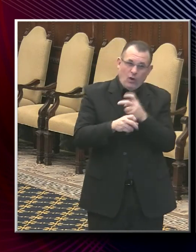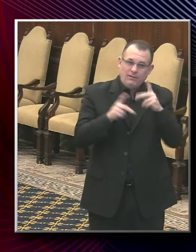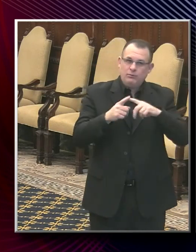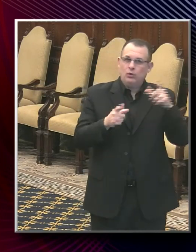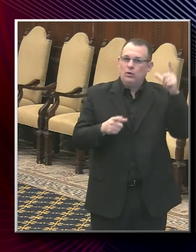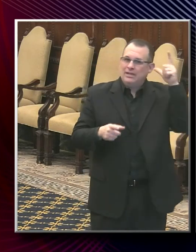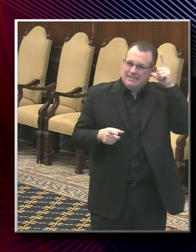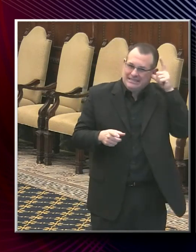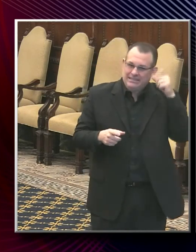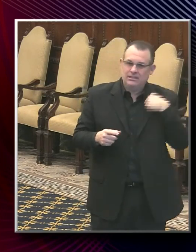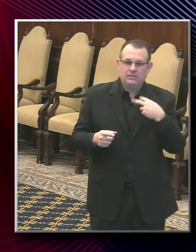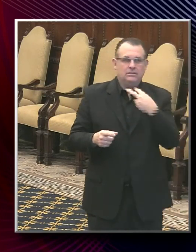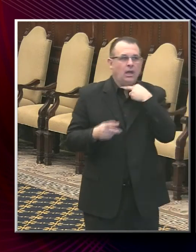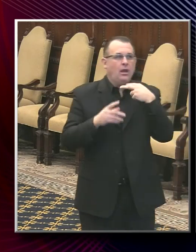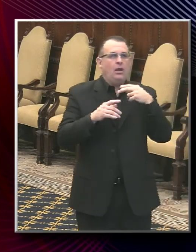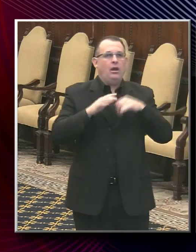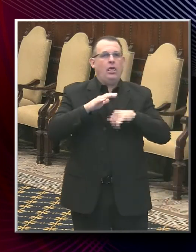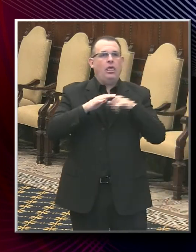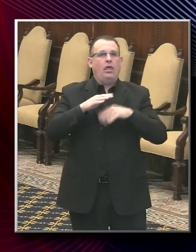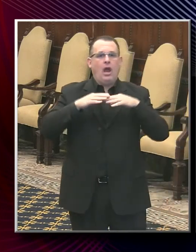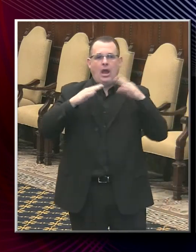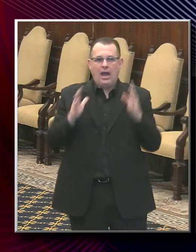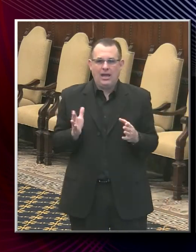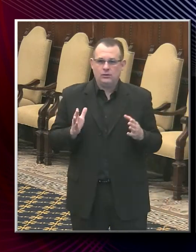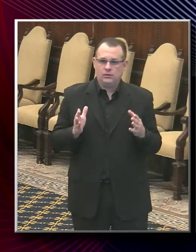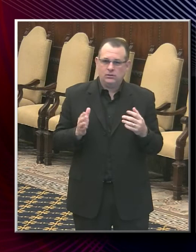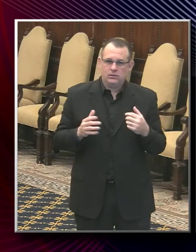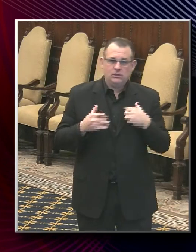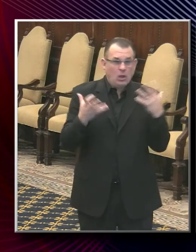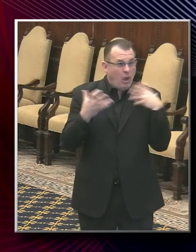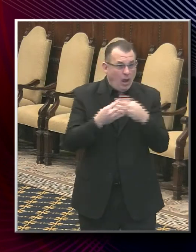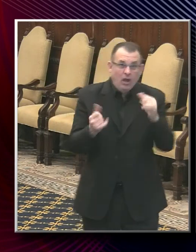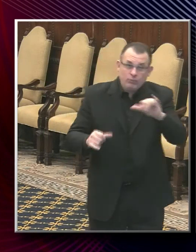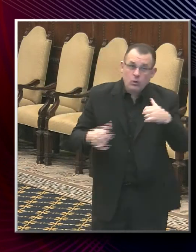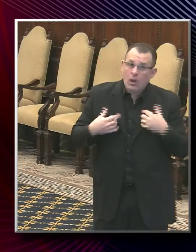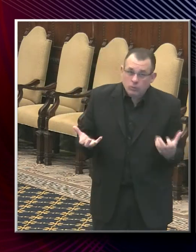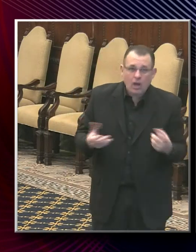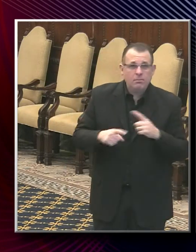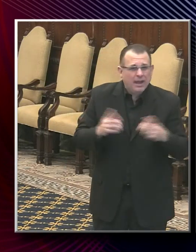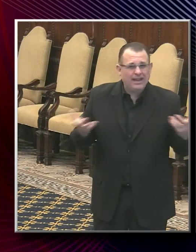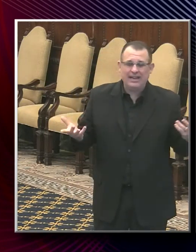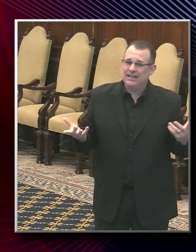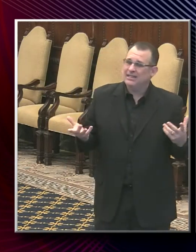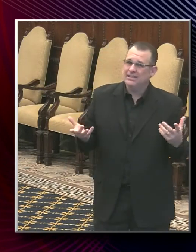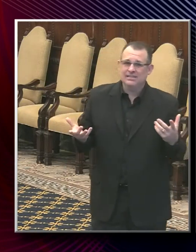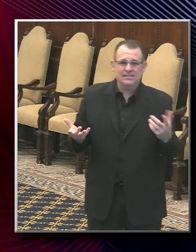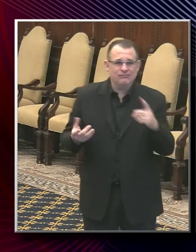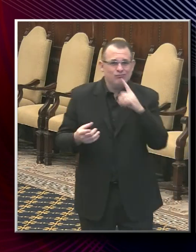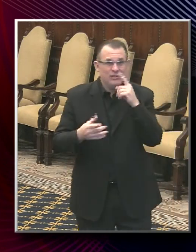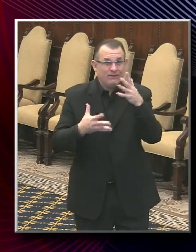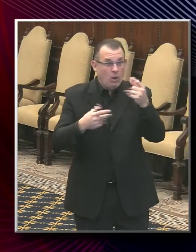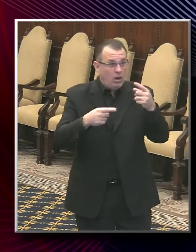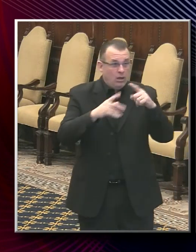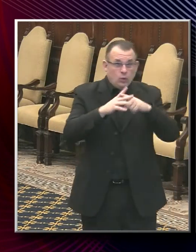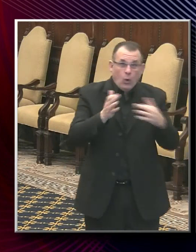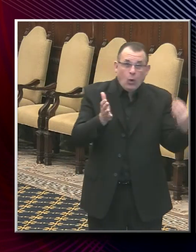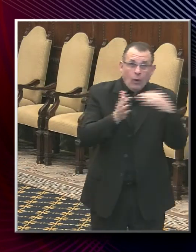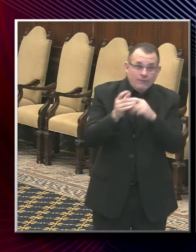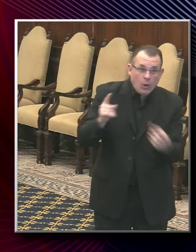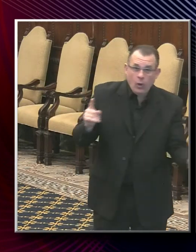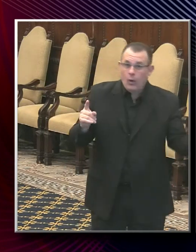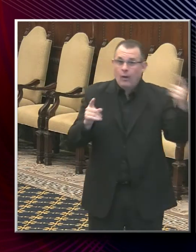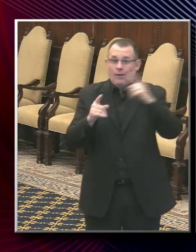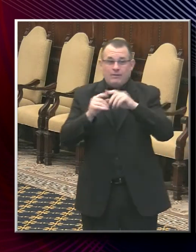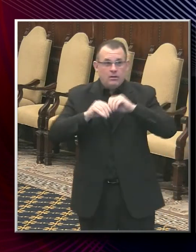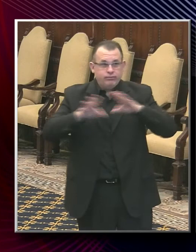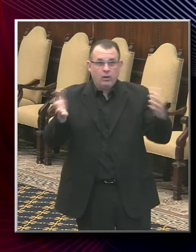inside. They just want this to be over with. I want it to be over with too. But I remind everybody, if we went back to our way of living before, this absolutely